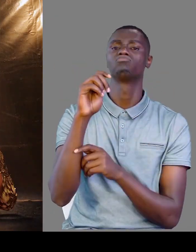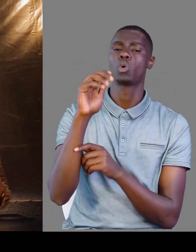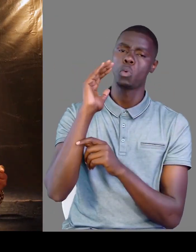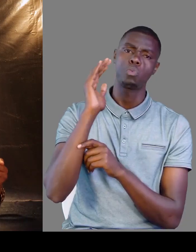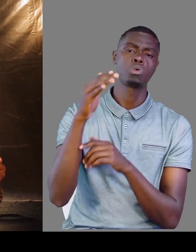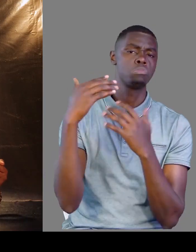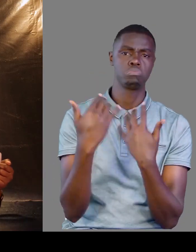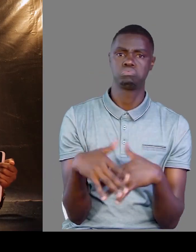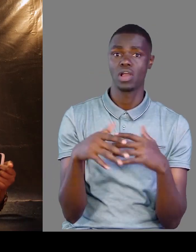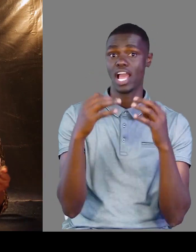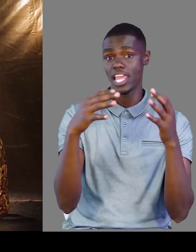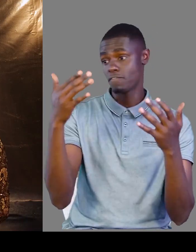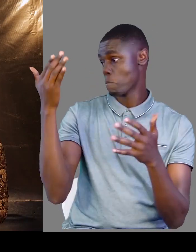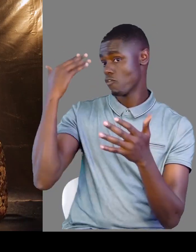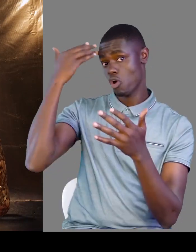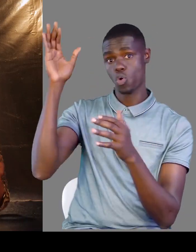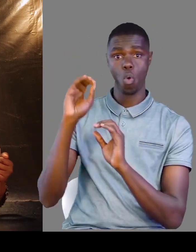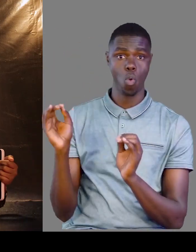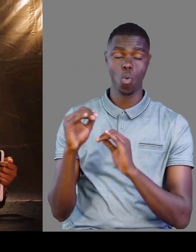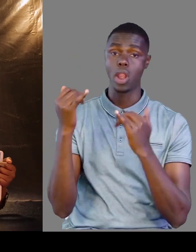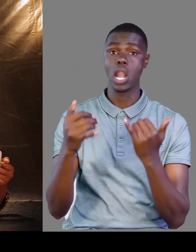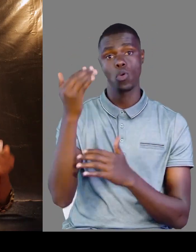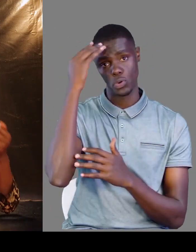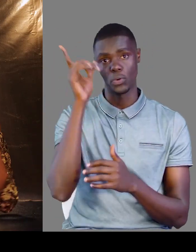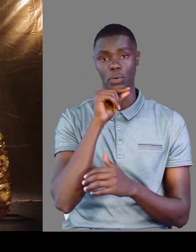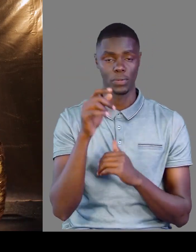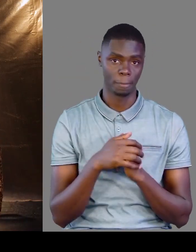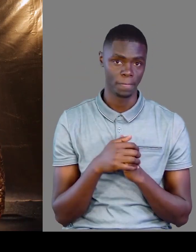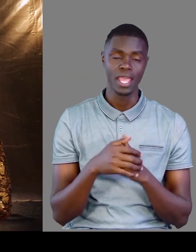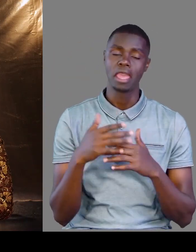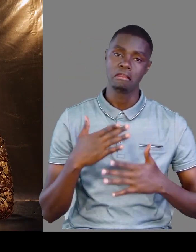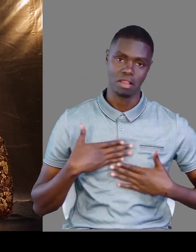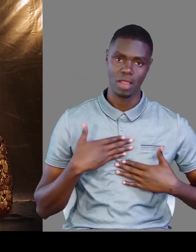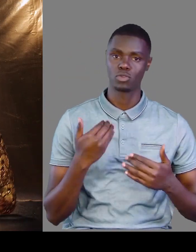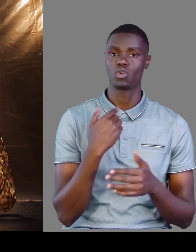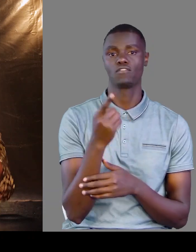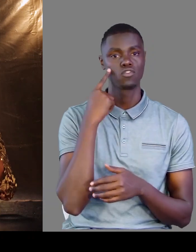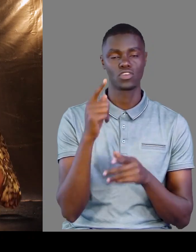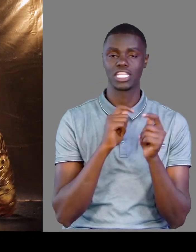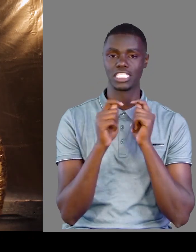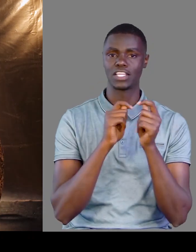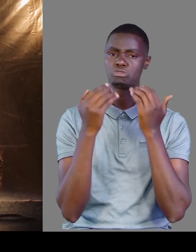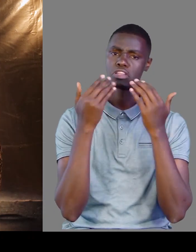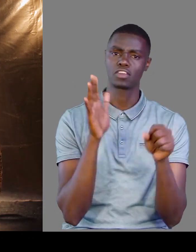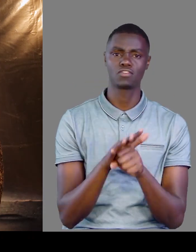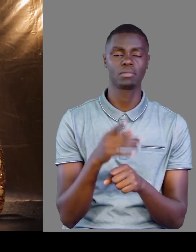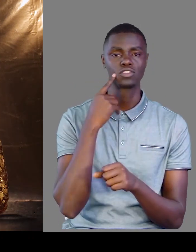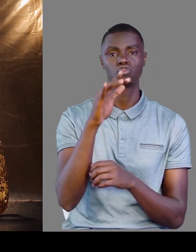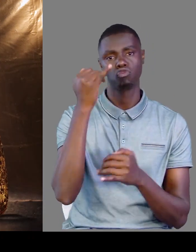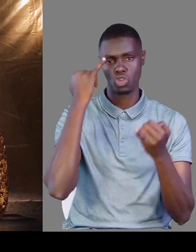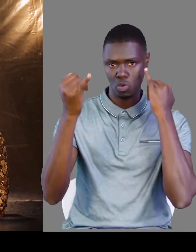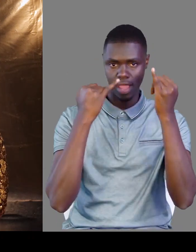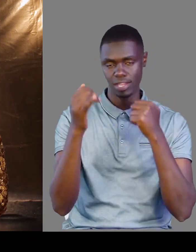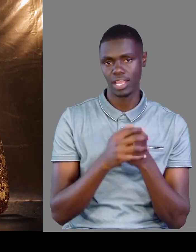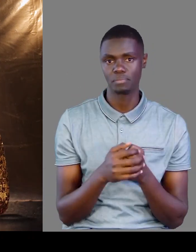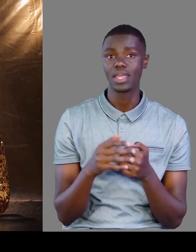If you didn't know now, you know. That has been Maurice. And I'm so glad to have you for this interview. Thank you so much for the insight which you have given